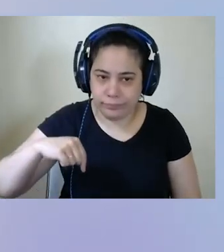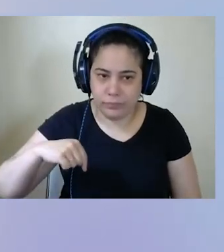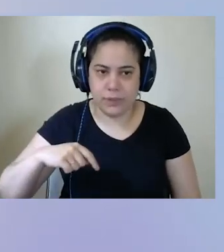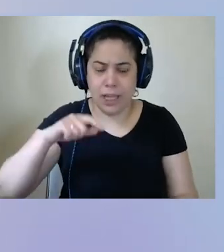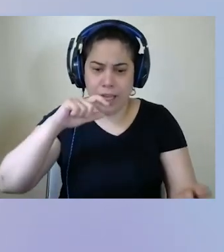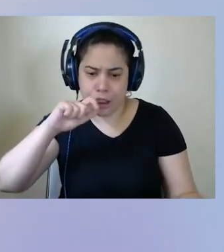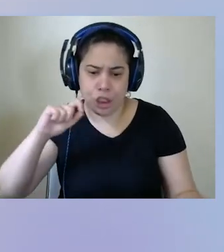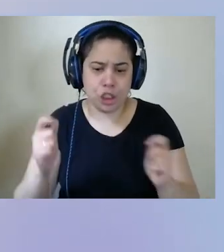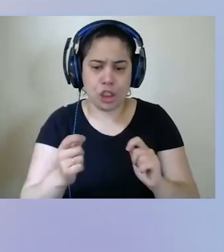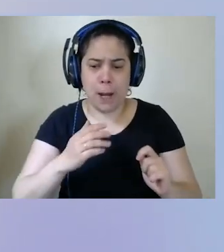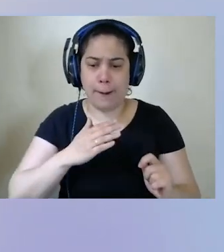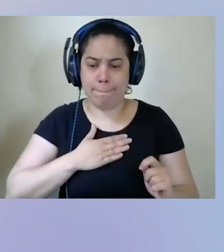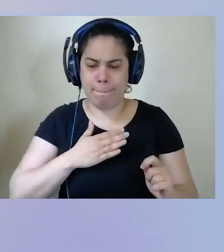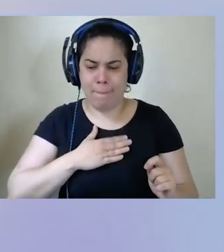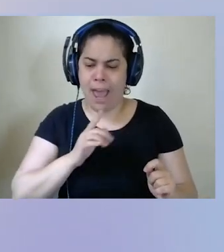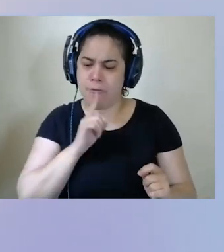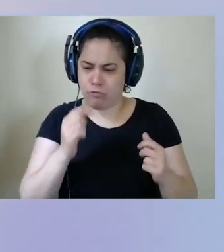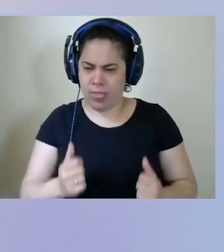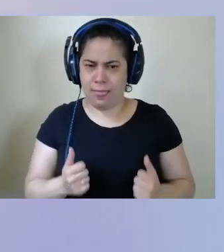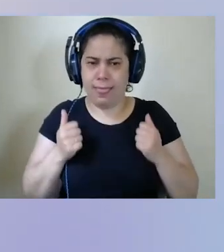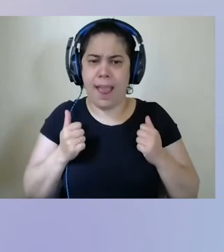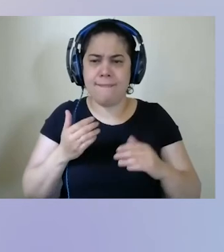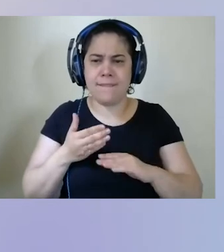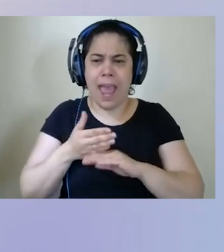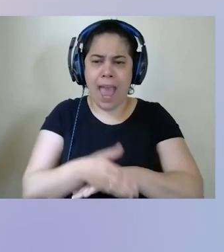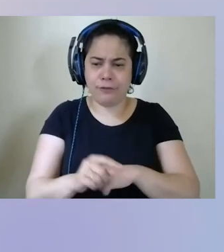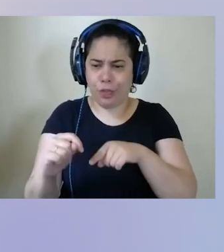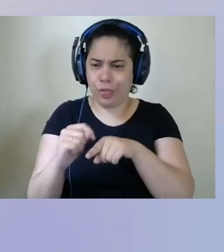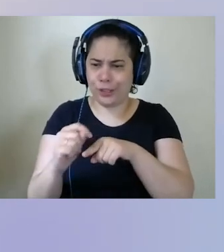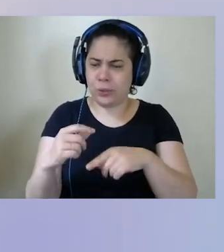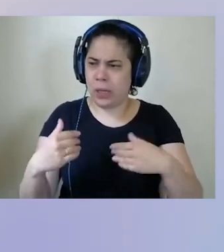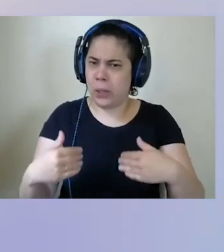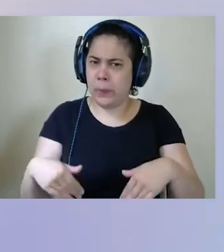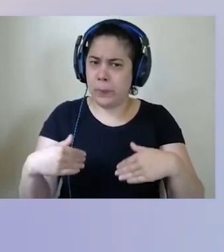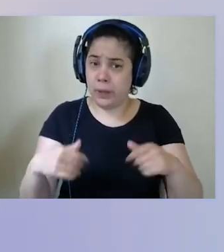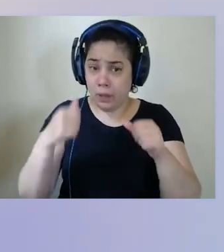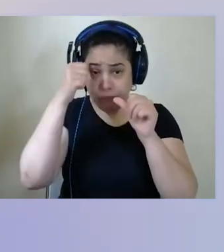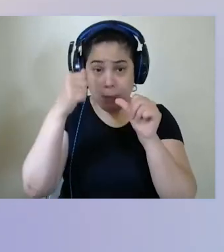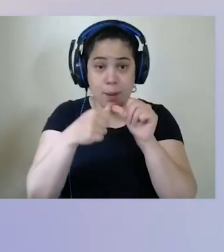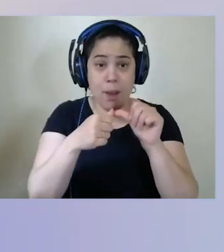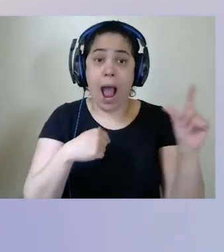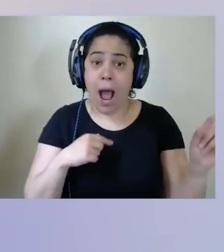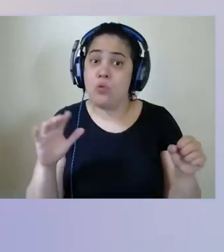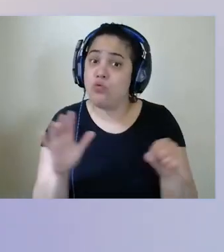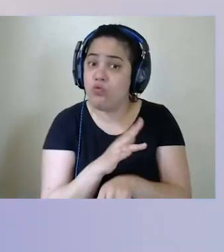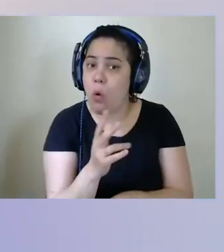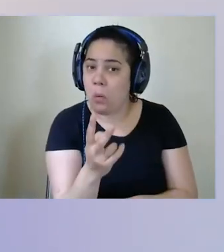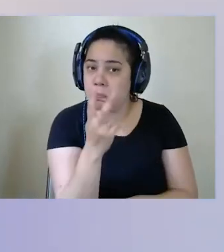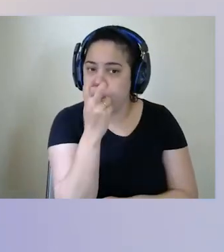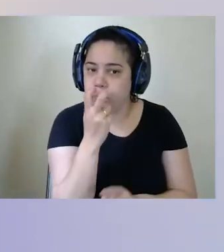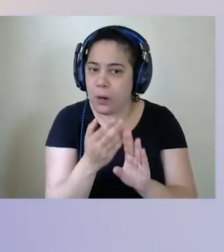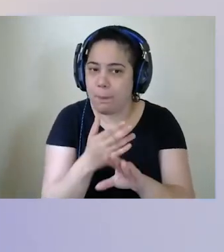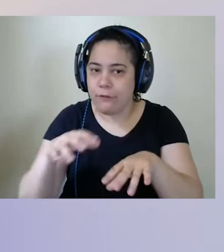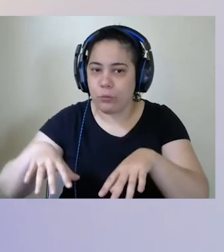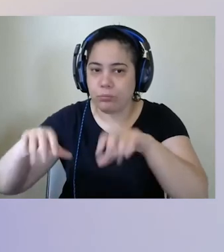my reality as a result of this training, which I remember I was completely skeptical about, and my